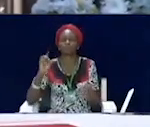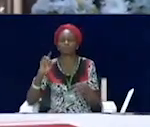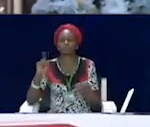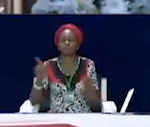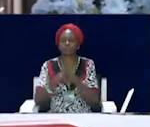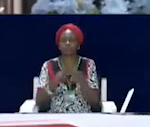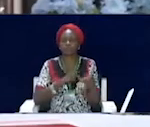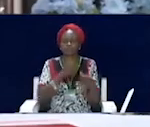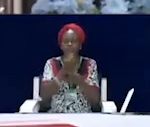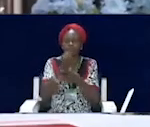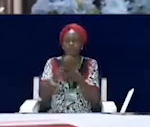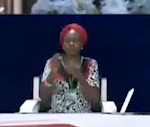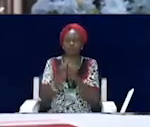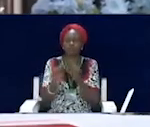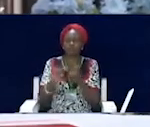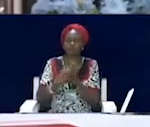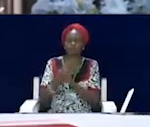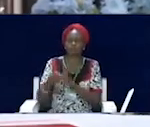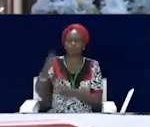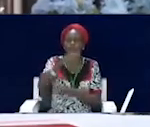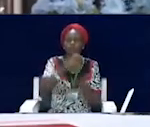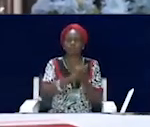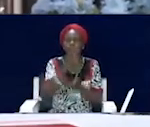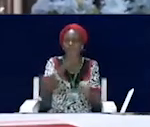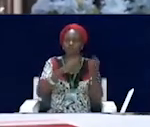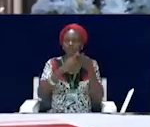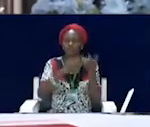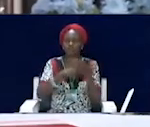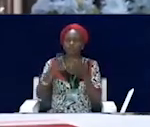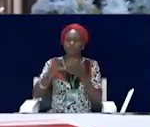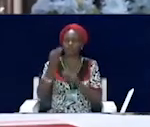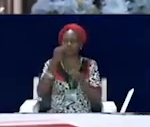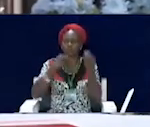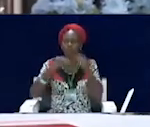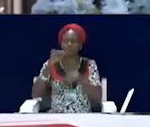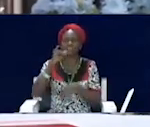like I shared with those of you who came to the Holy Communion yesterday,